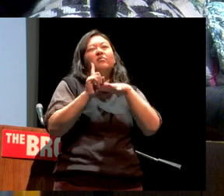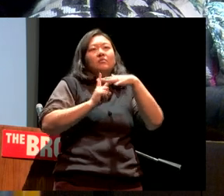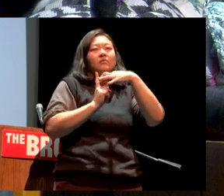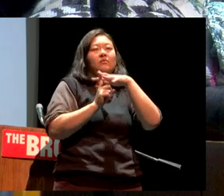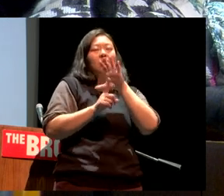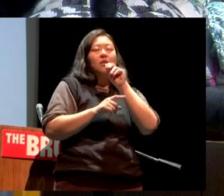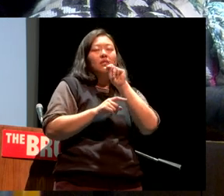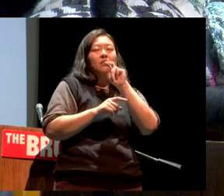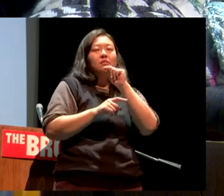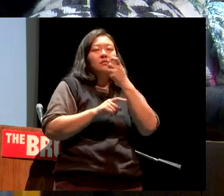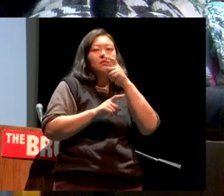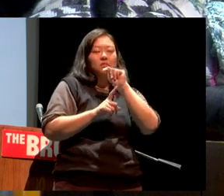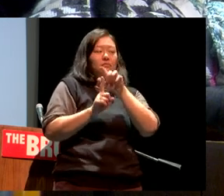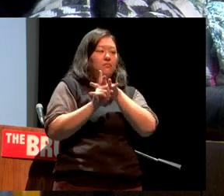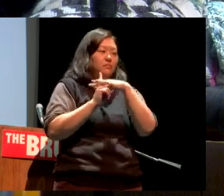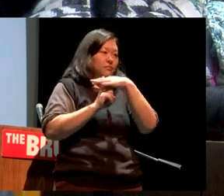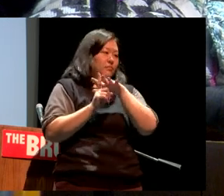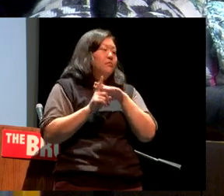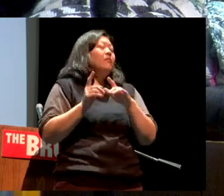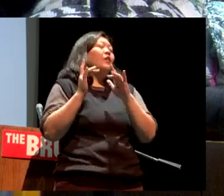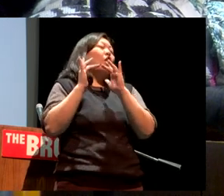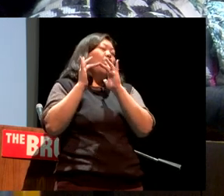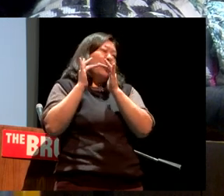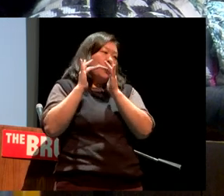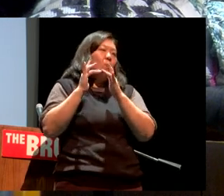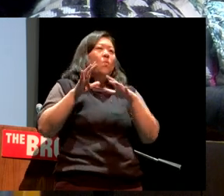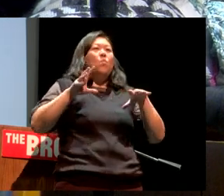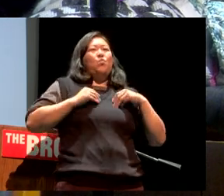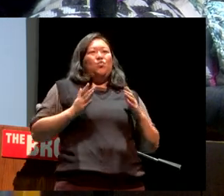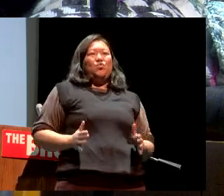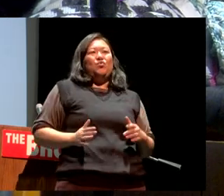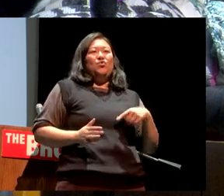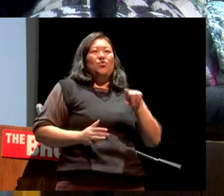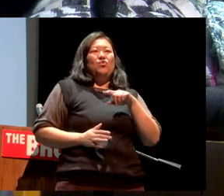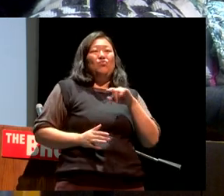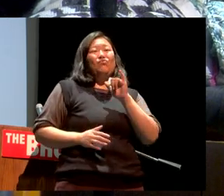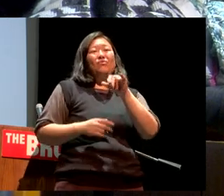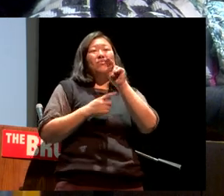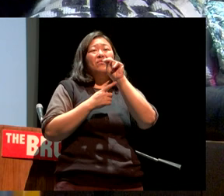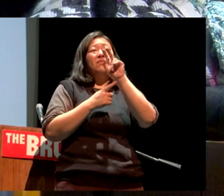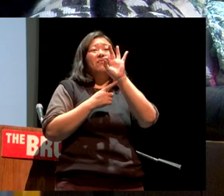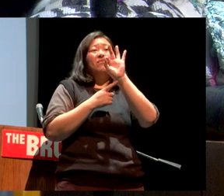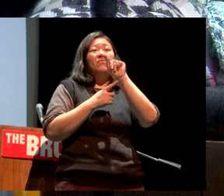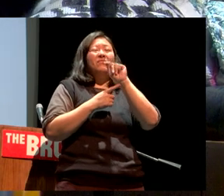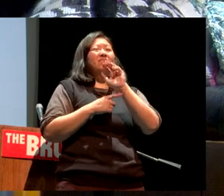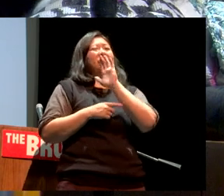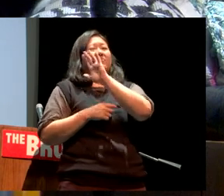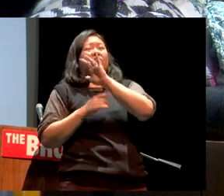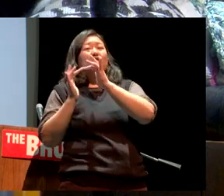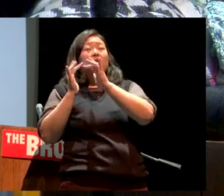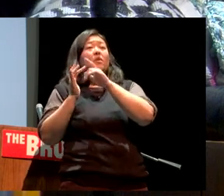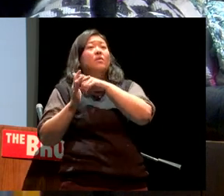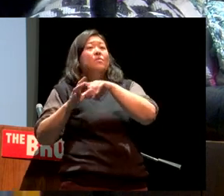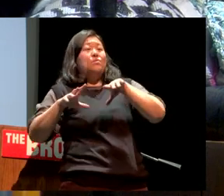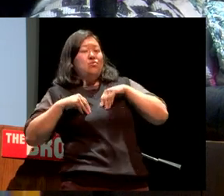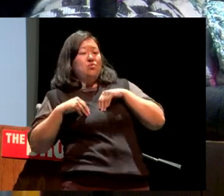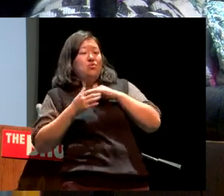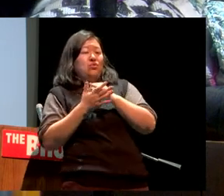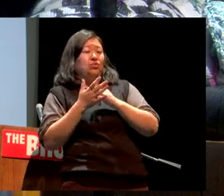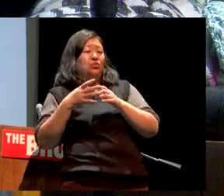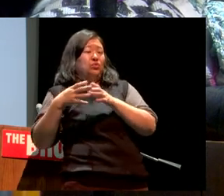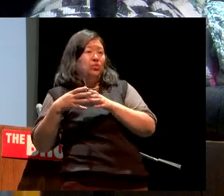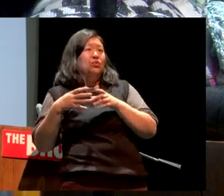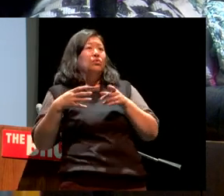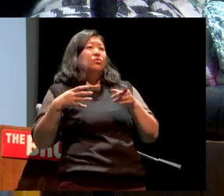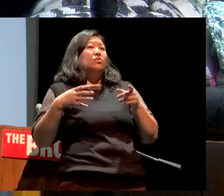on blockchain, look for things that they can find. Because, for example, in the art world, there are people who go to,